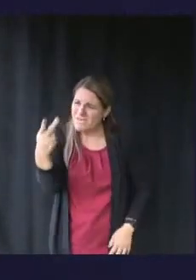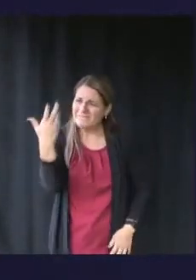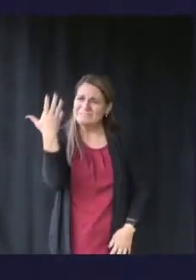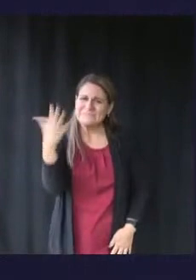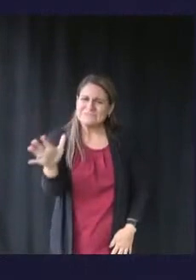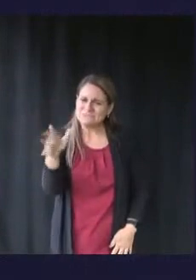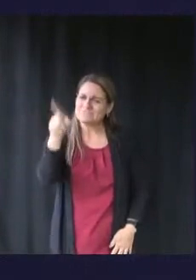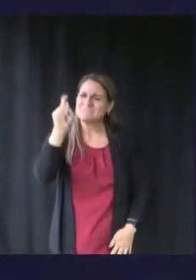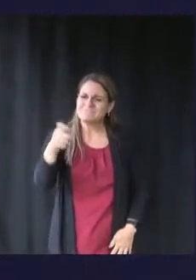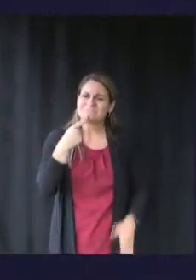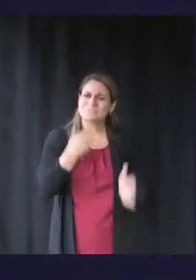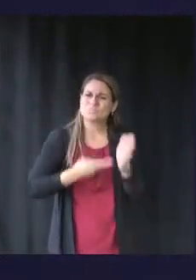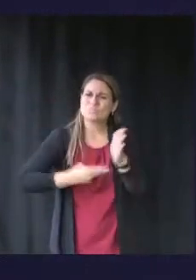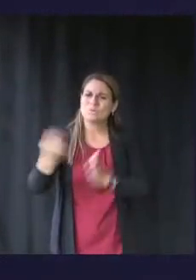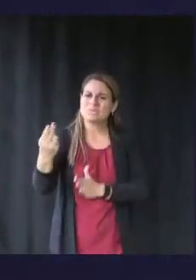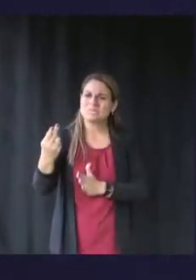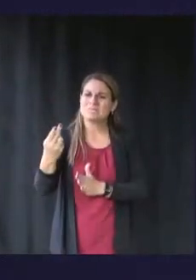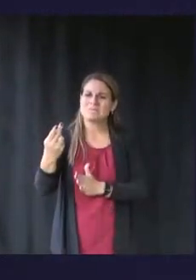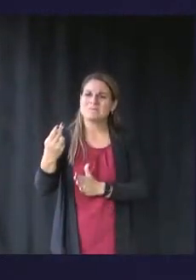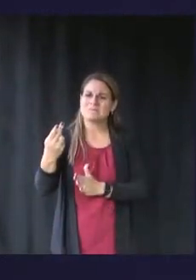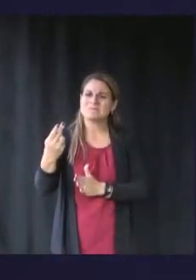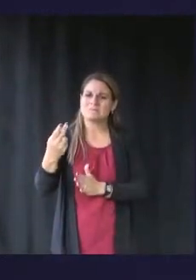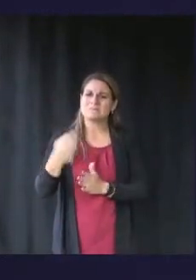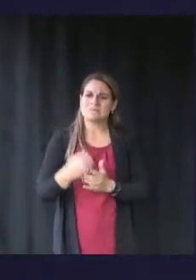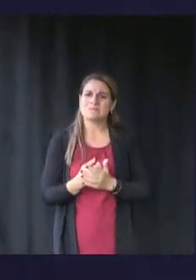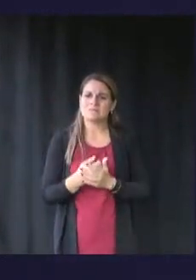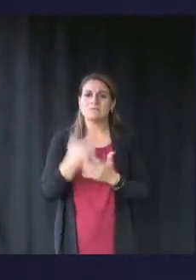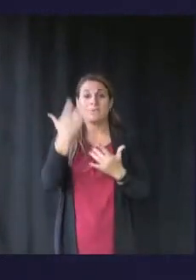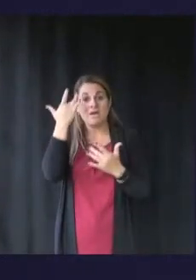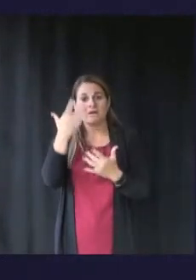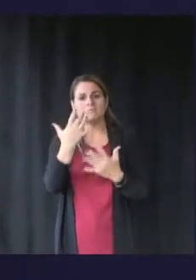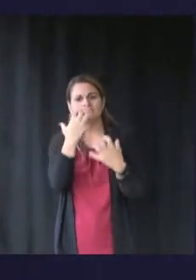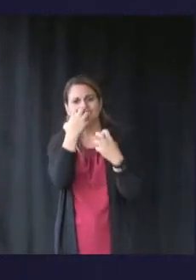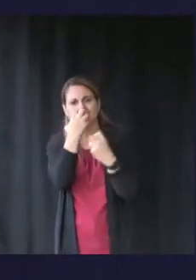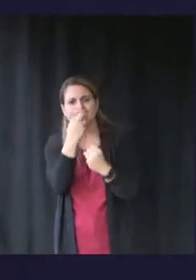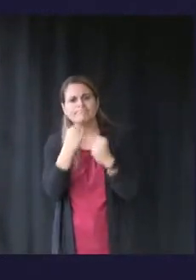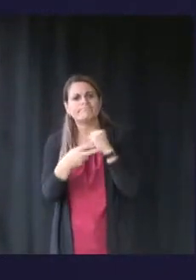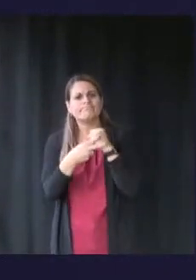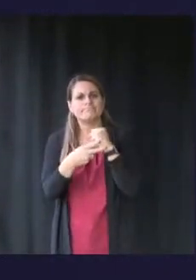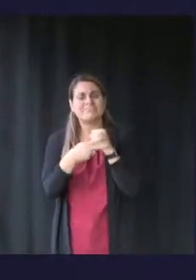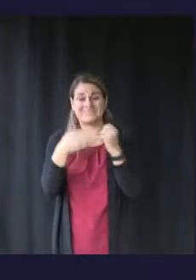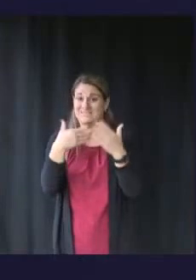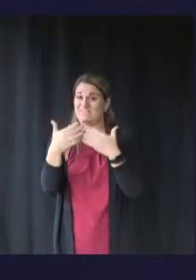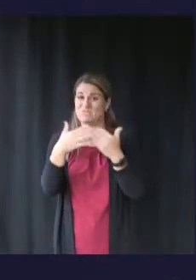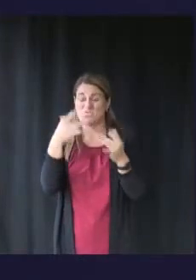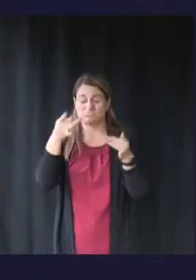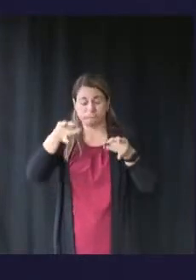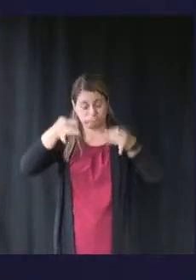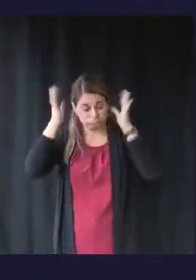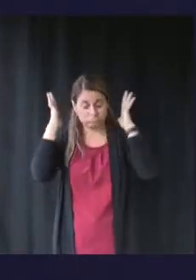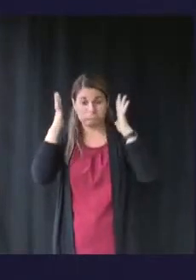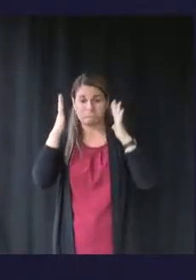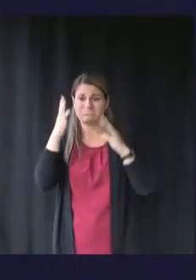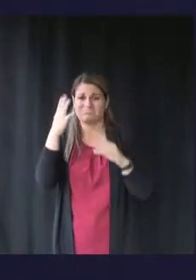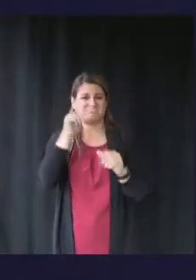He preserved the truth, ugly and as traumatic as it was for all of